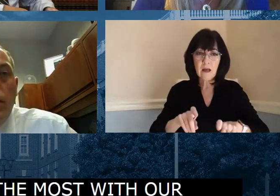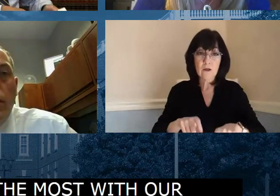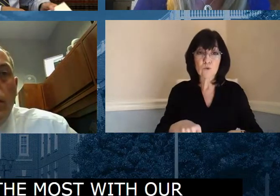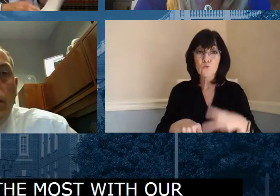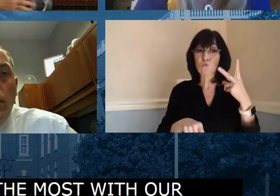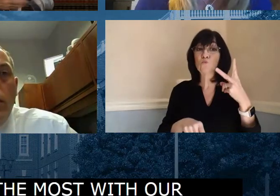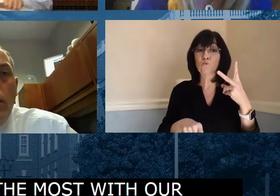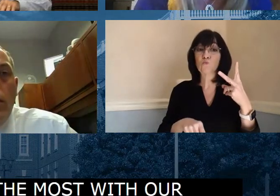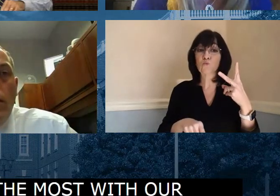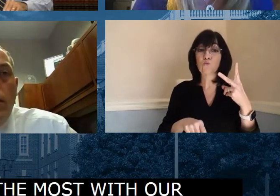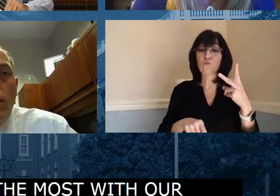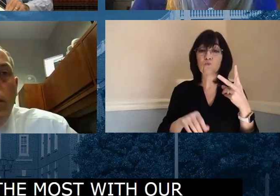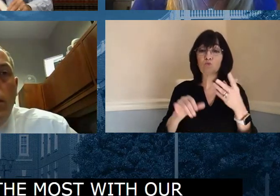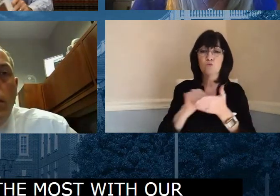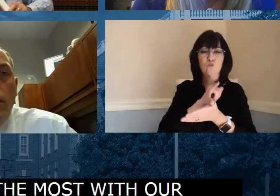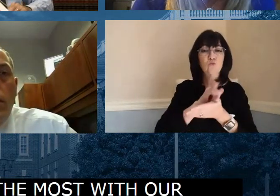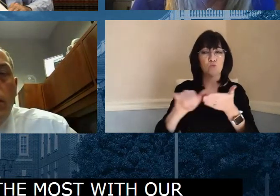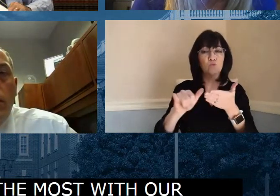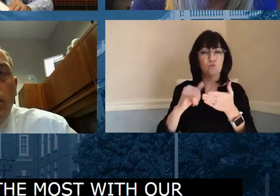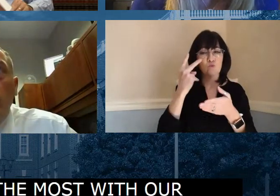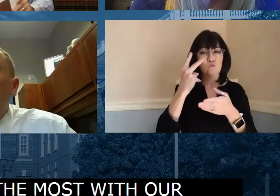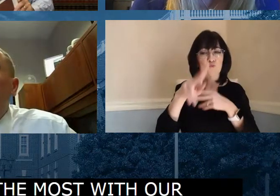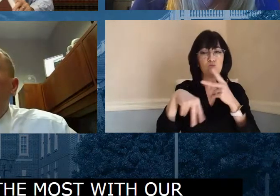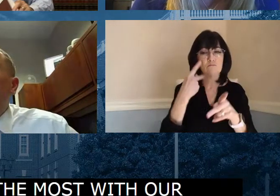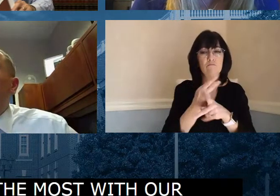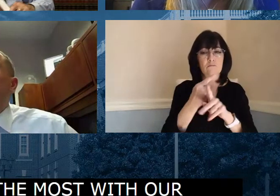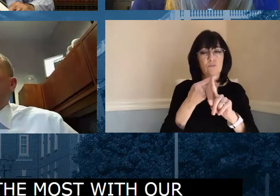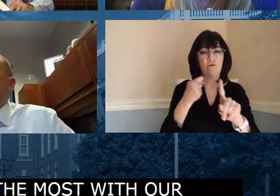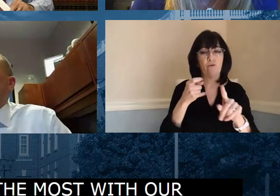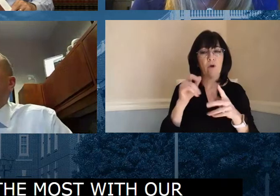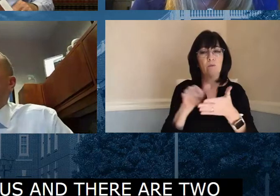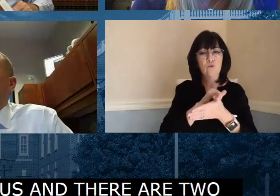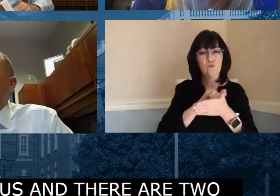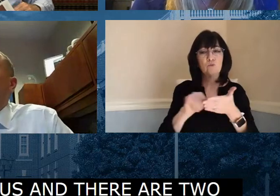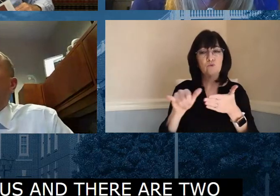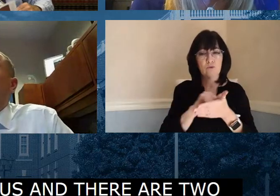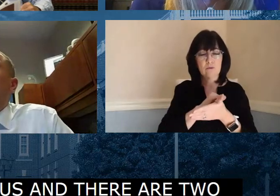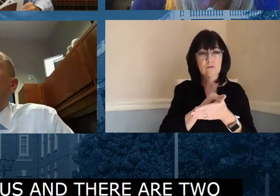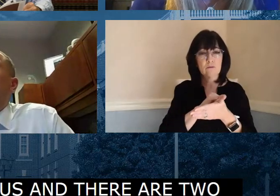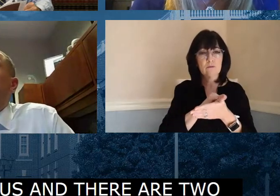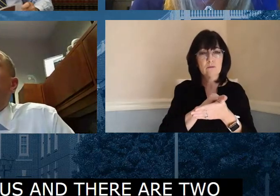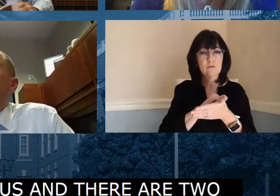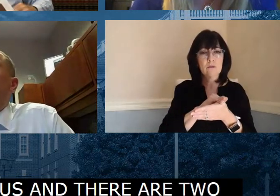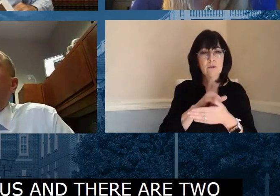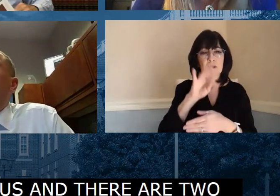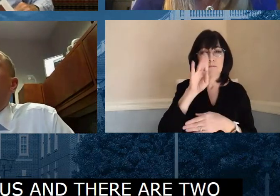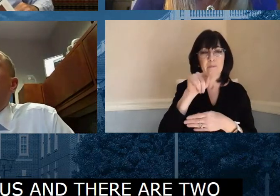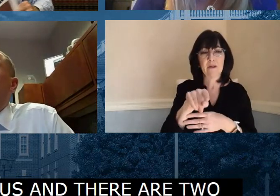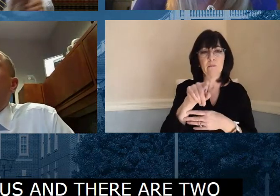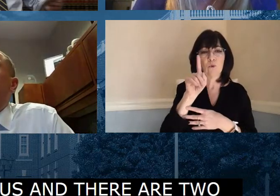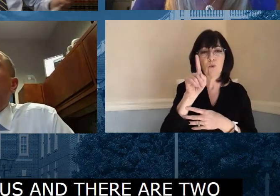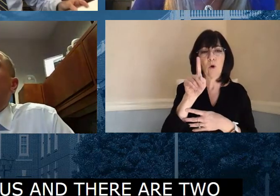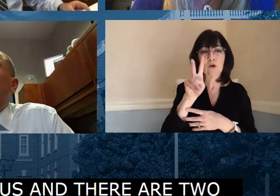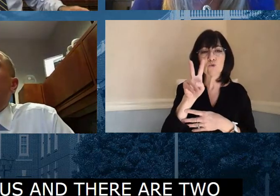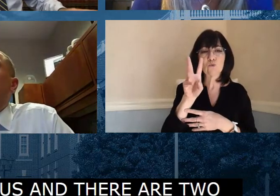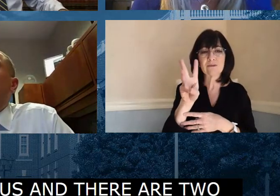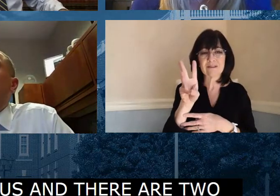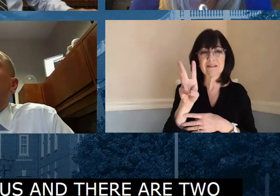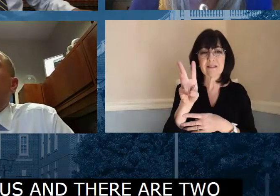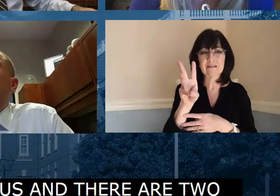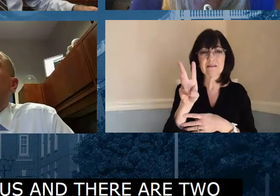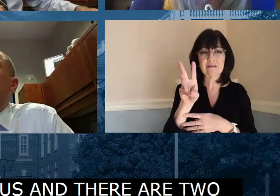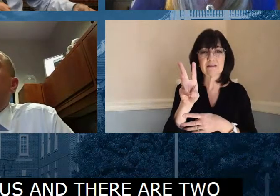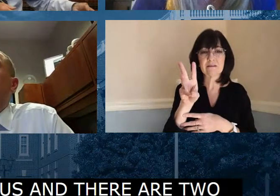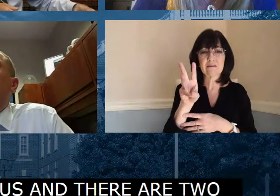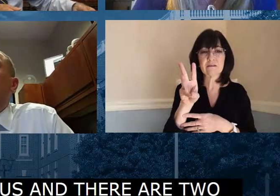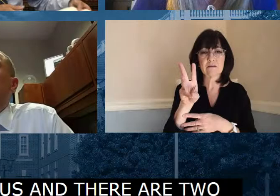viruses, variants we've been keeping track of. This is the B.126, which is the one that